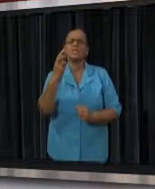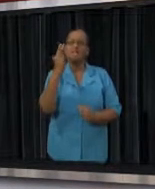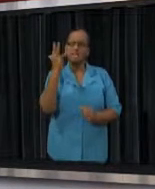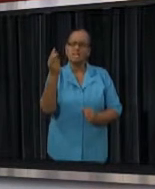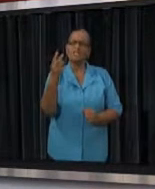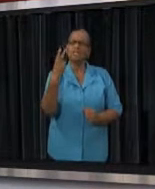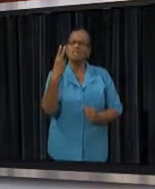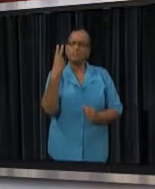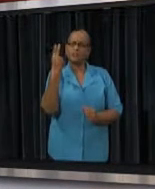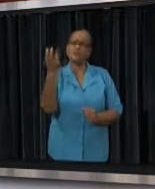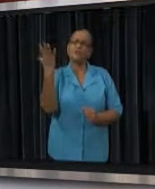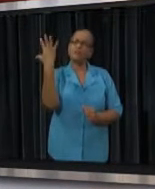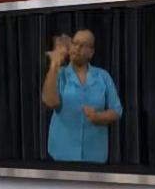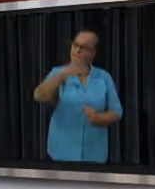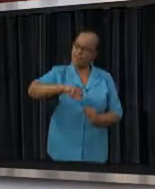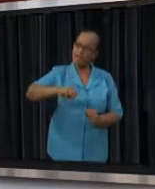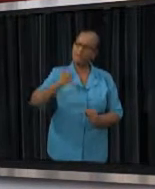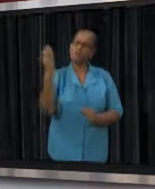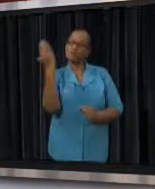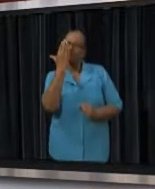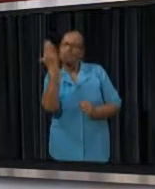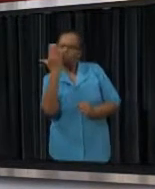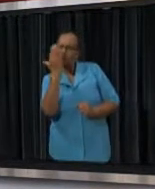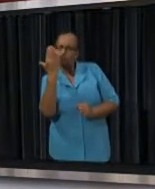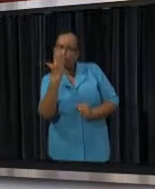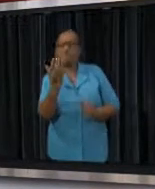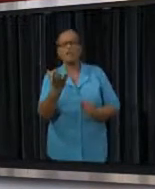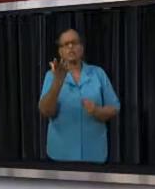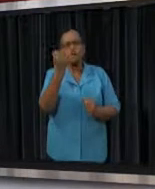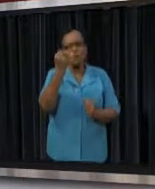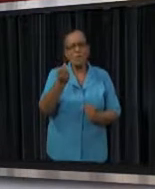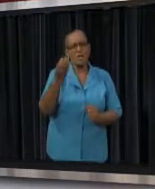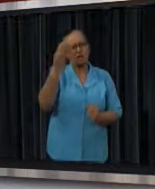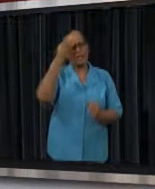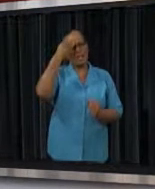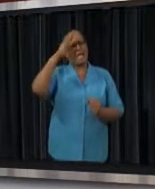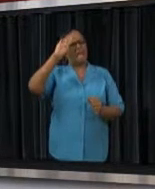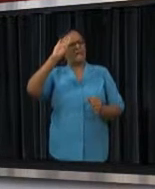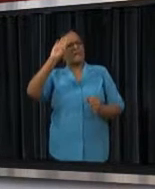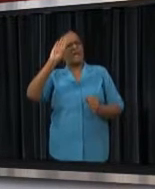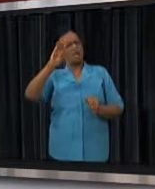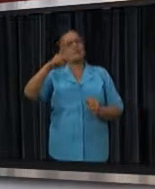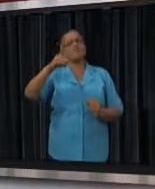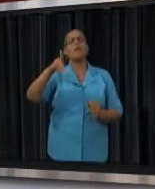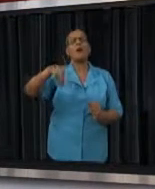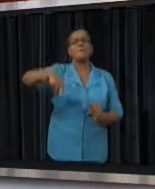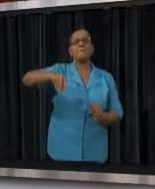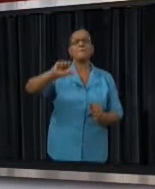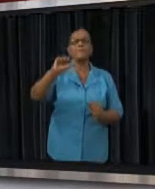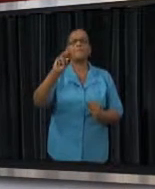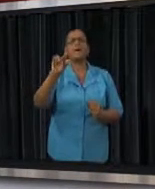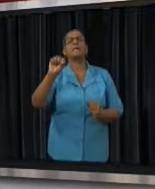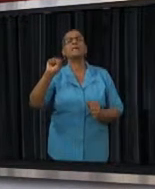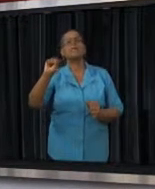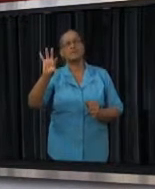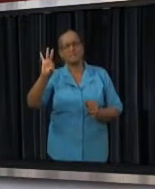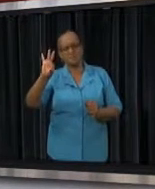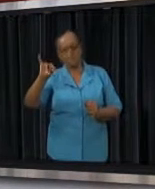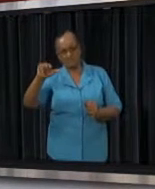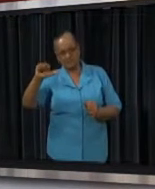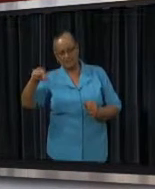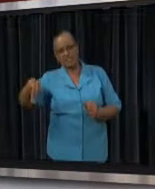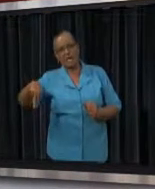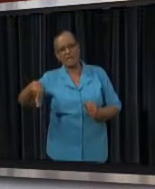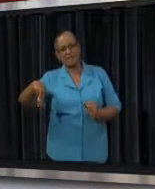1952 when students wanted to establish Bangla as the official language of Pakistan. The aim is